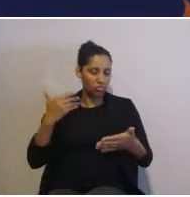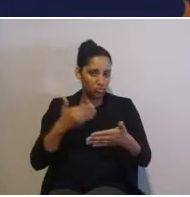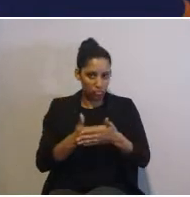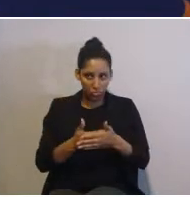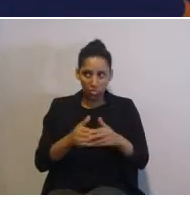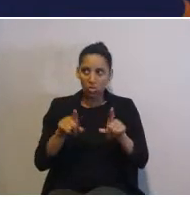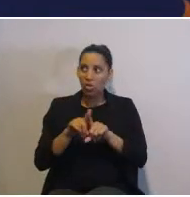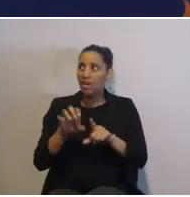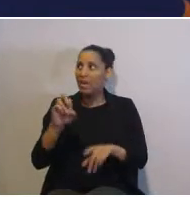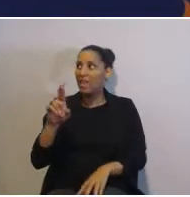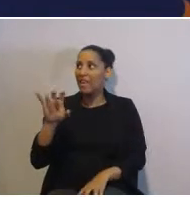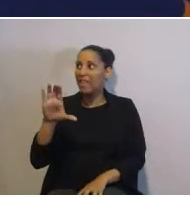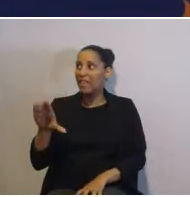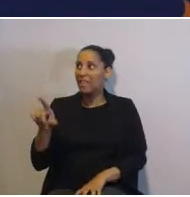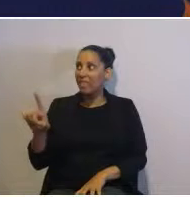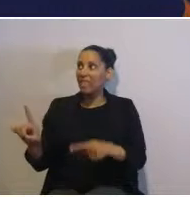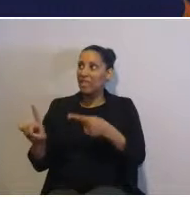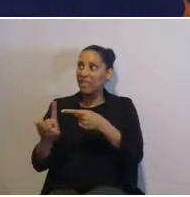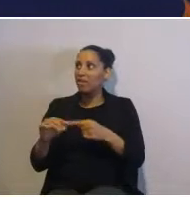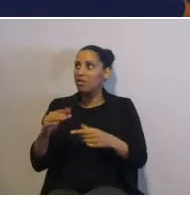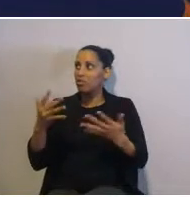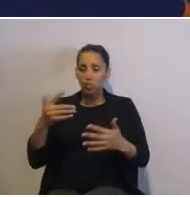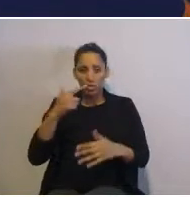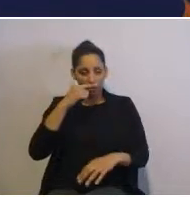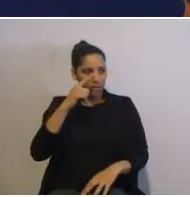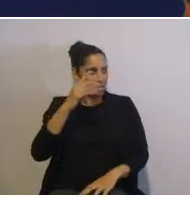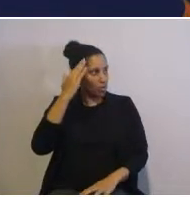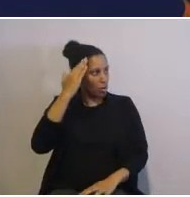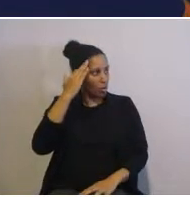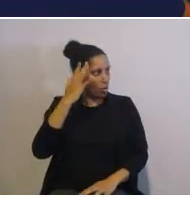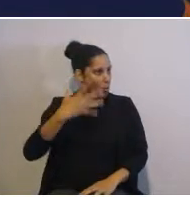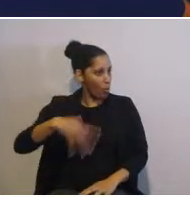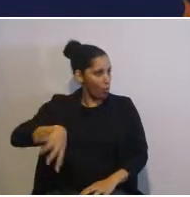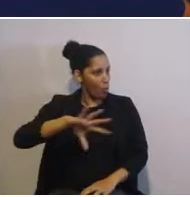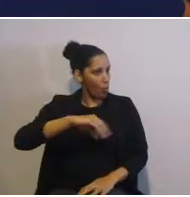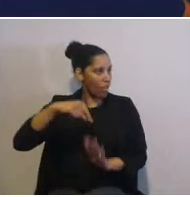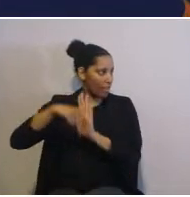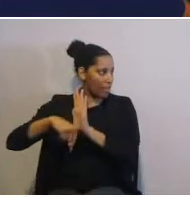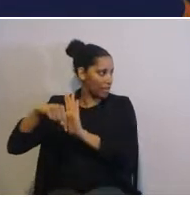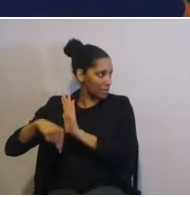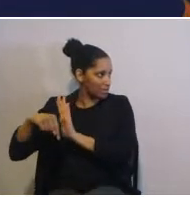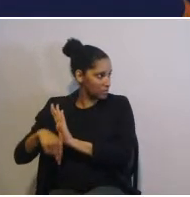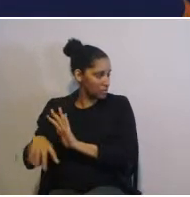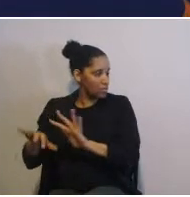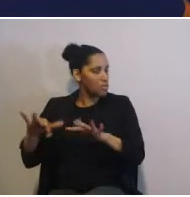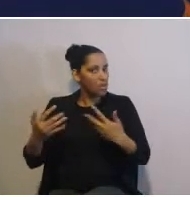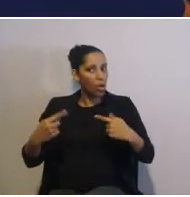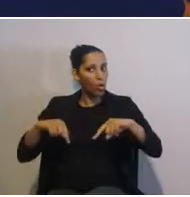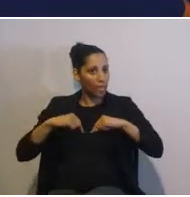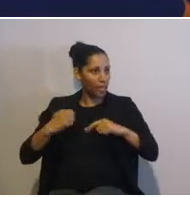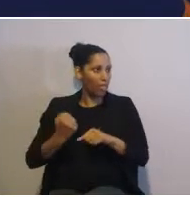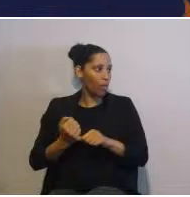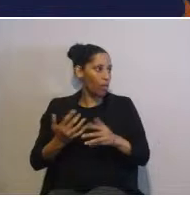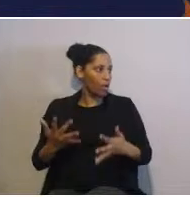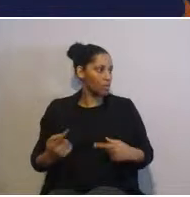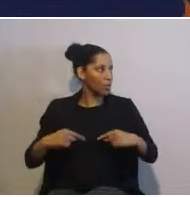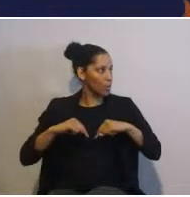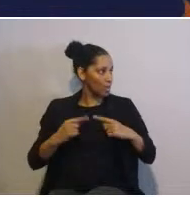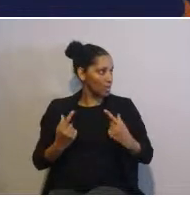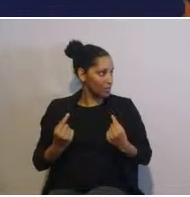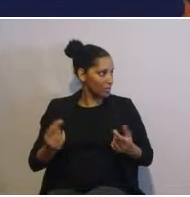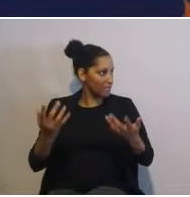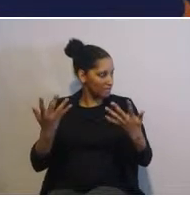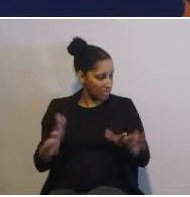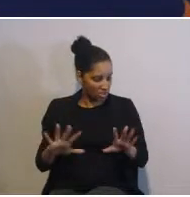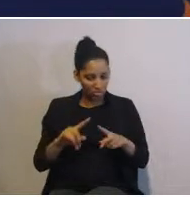is, too sophisticated to know all these details. So we are the workers, and we have done so.